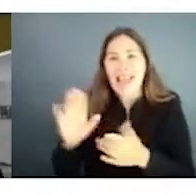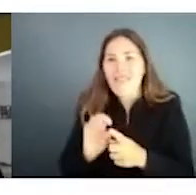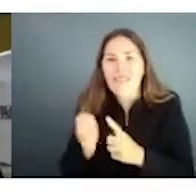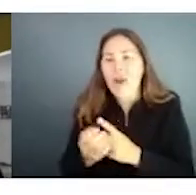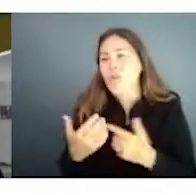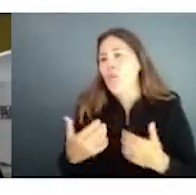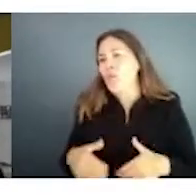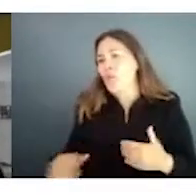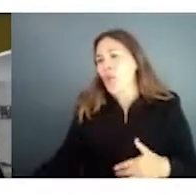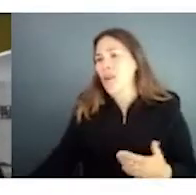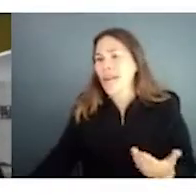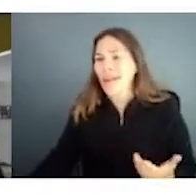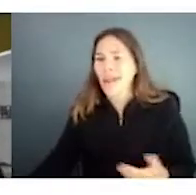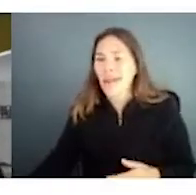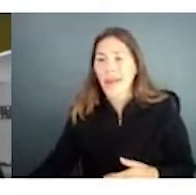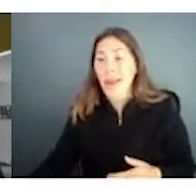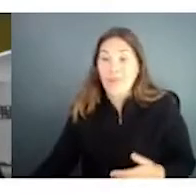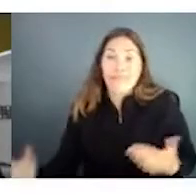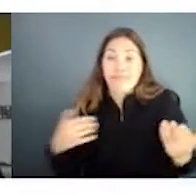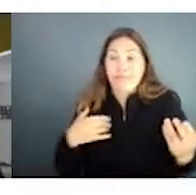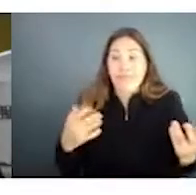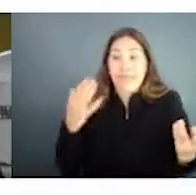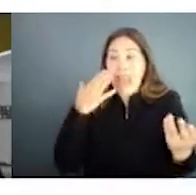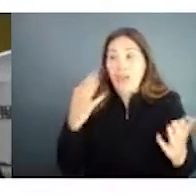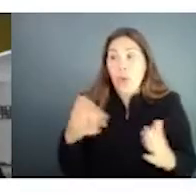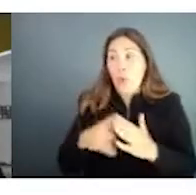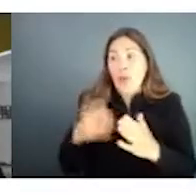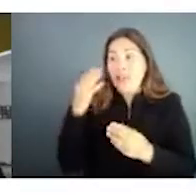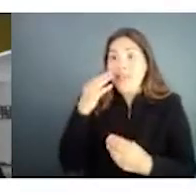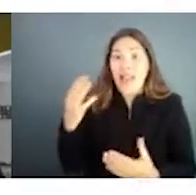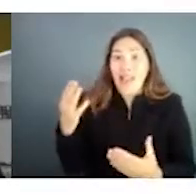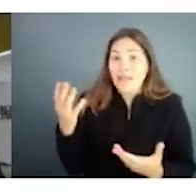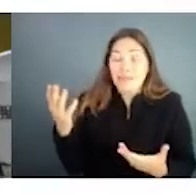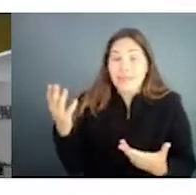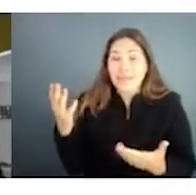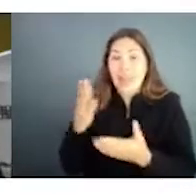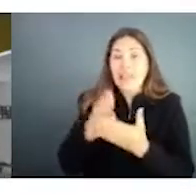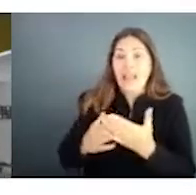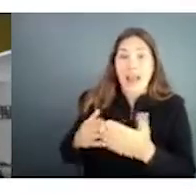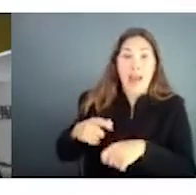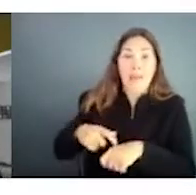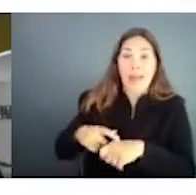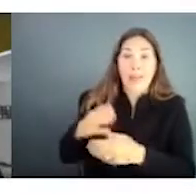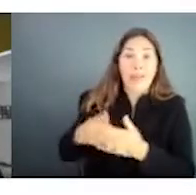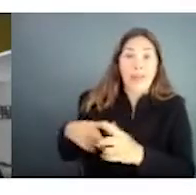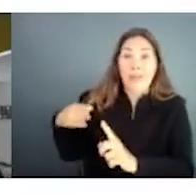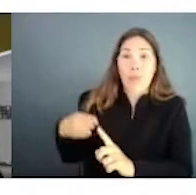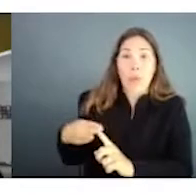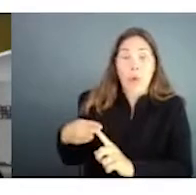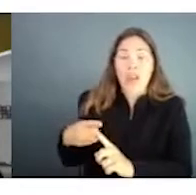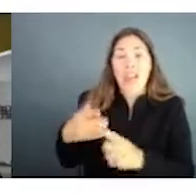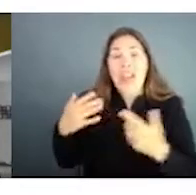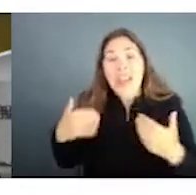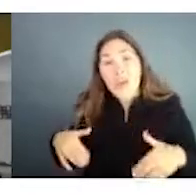I don't know. I don't know what to say, because sometimes it's just so